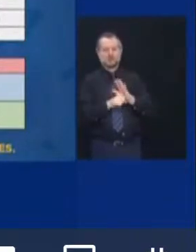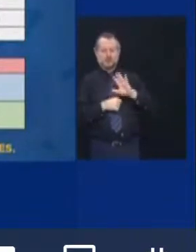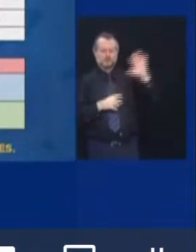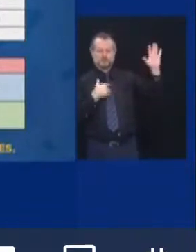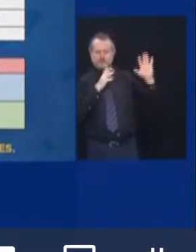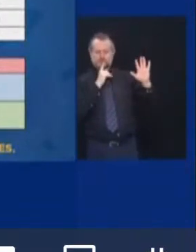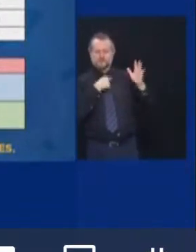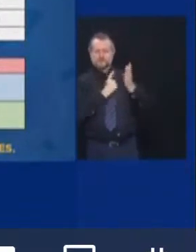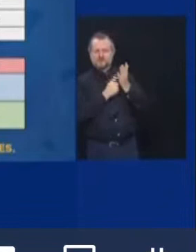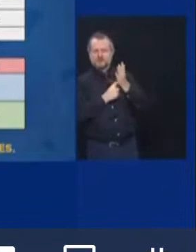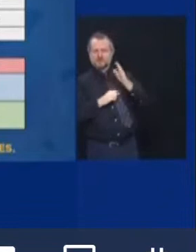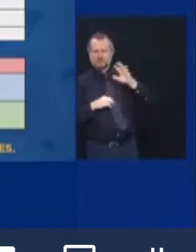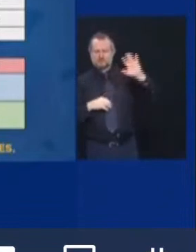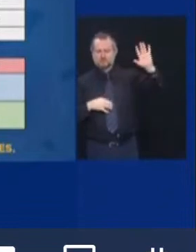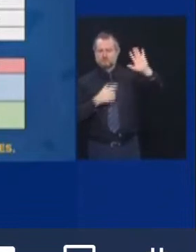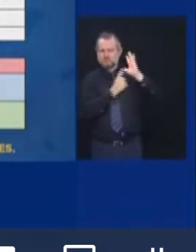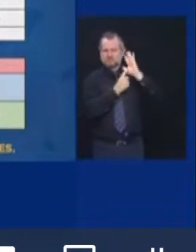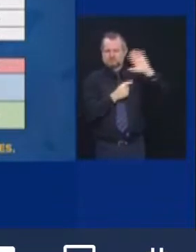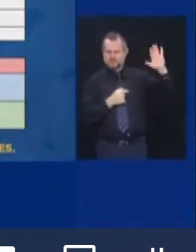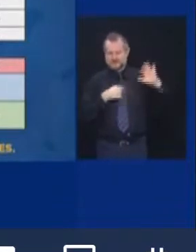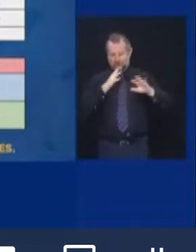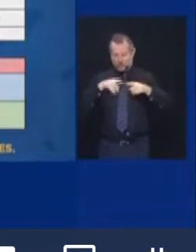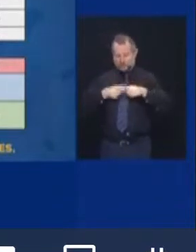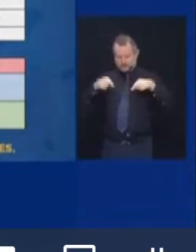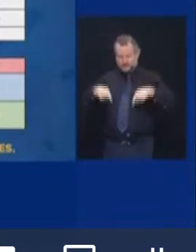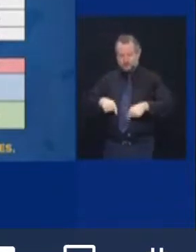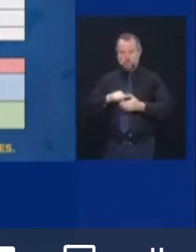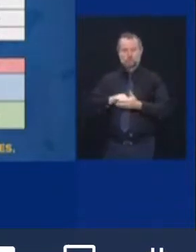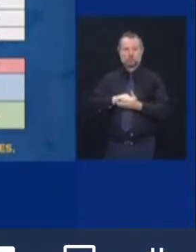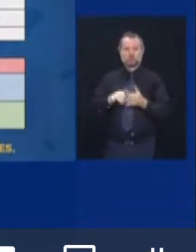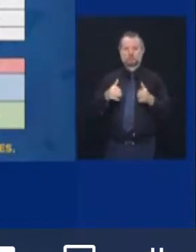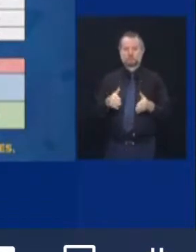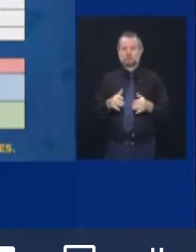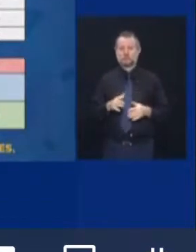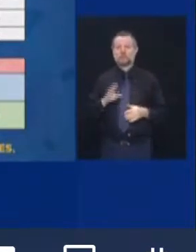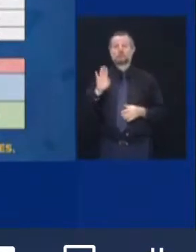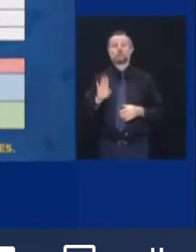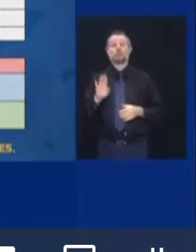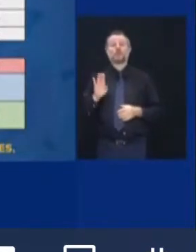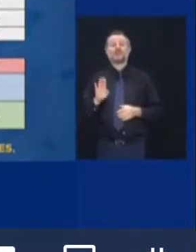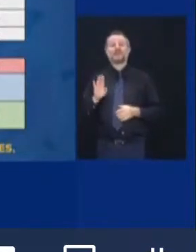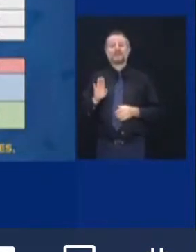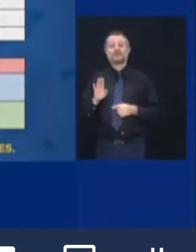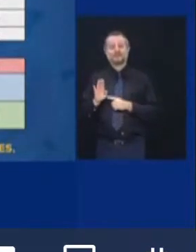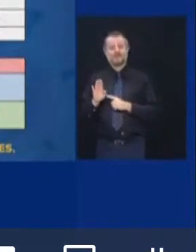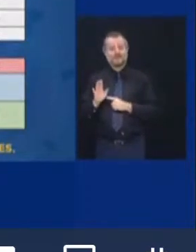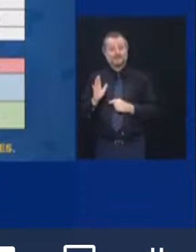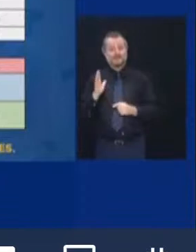but relative to the state, they're big issues. Brooklyn was 6.6.